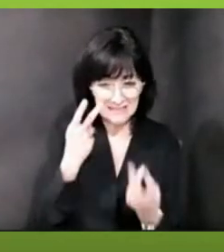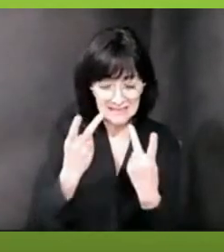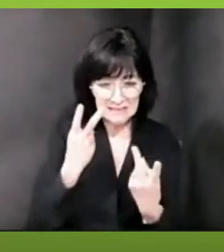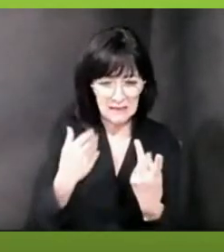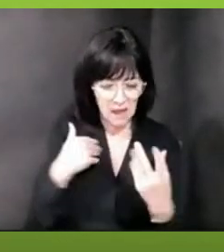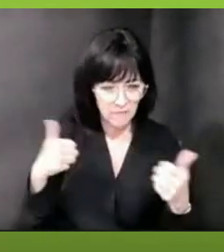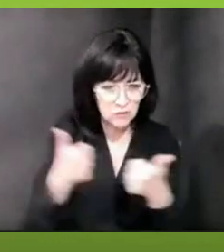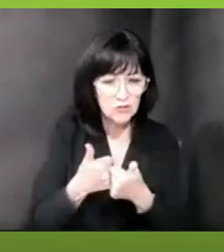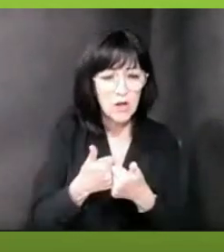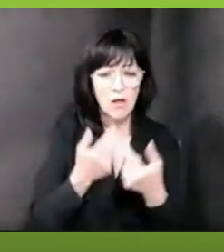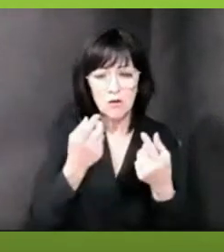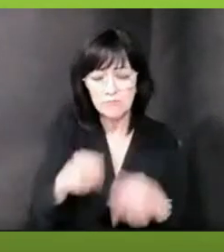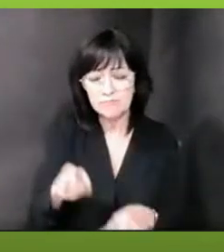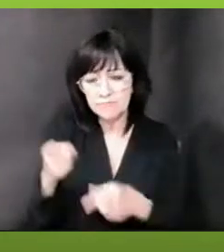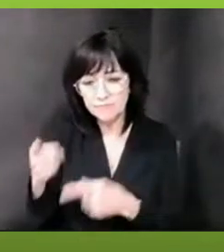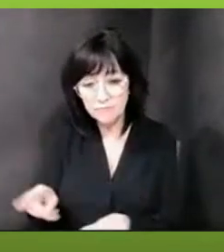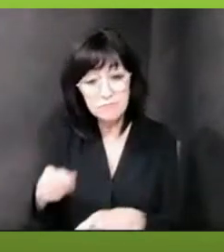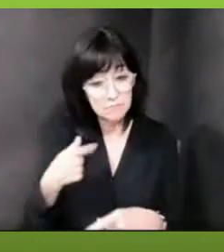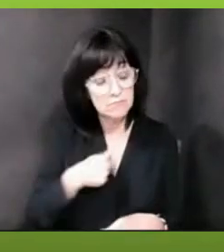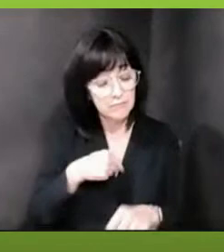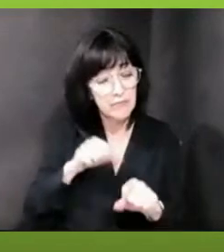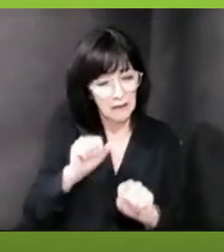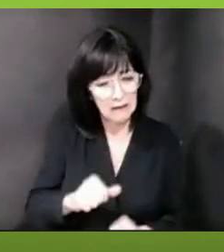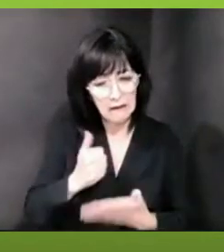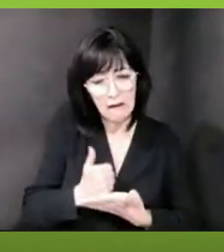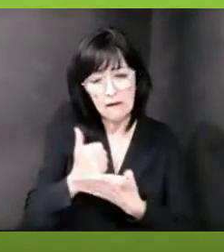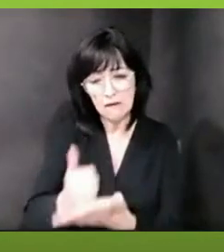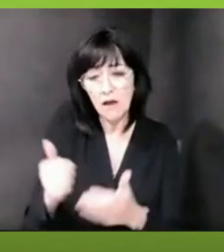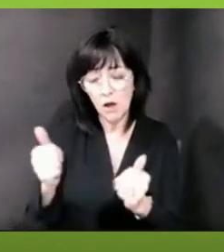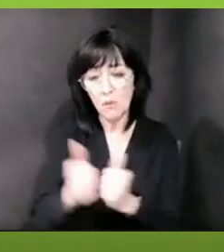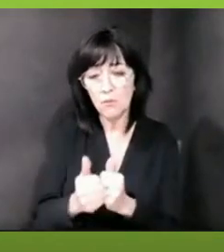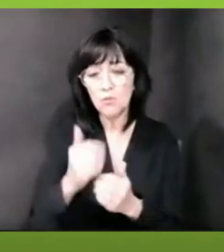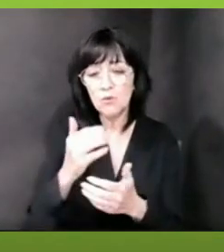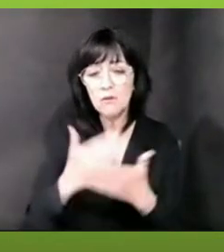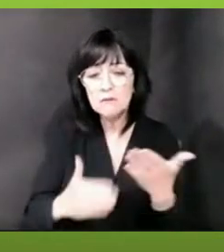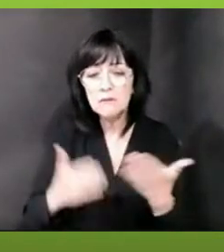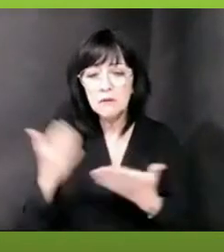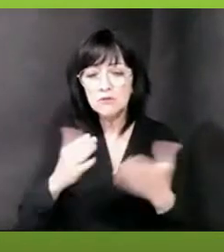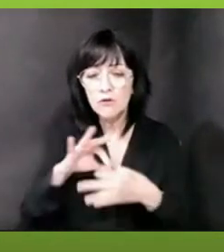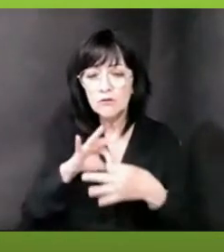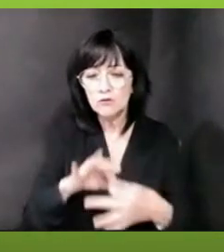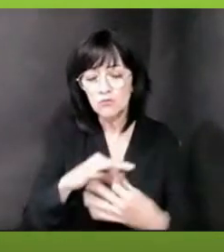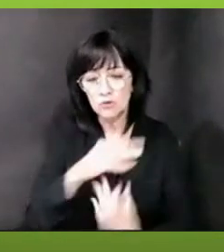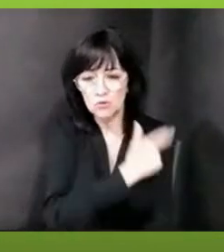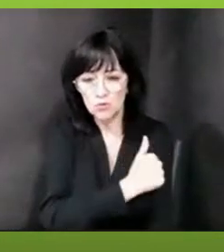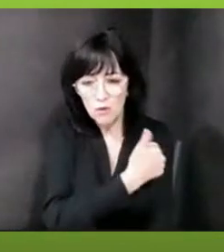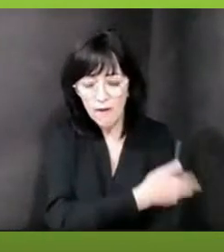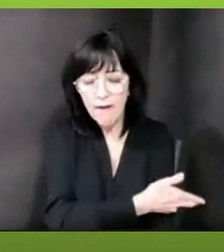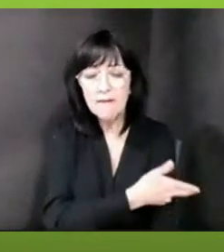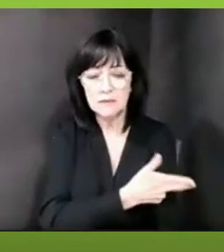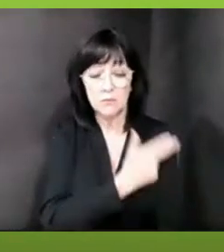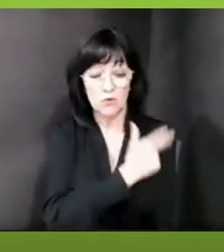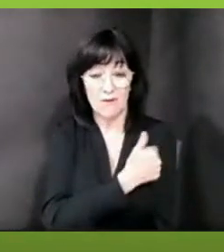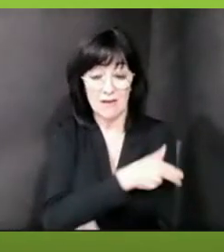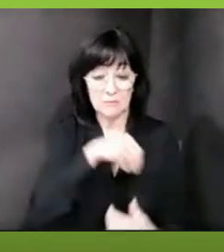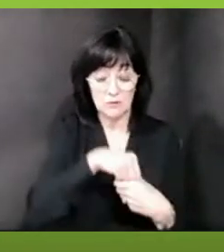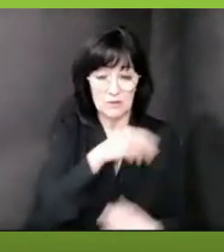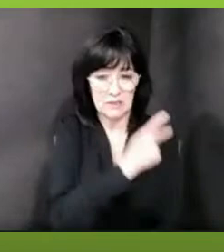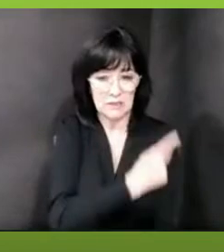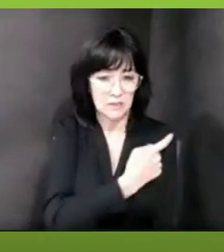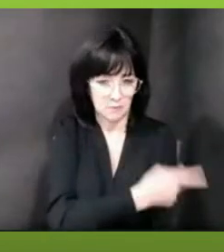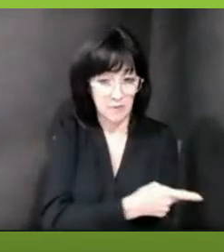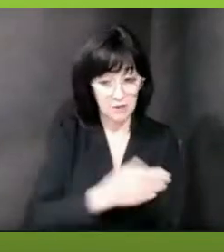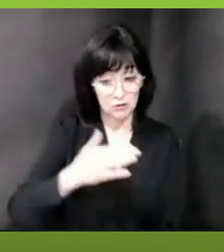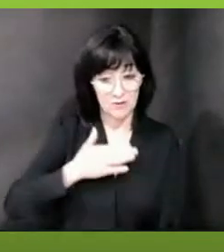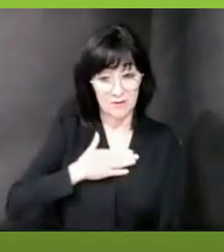with hospitalizations in psychiatric inpatient hospitals if needed. And we are a 24/7 program, so